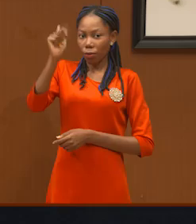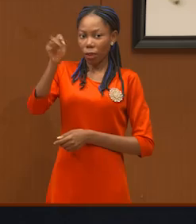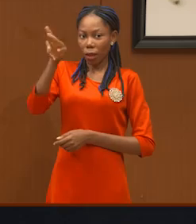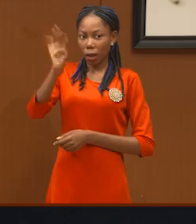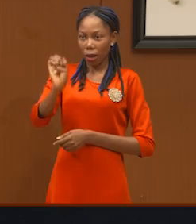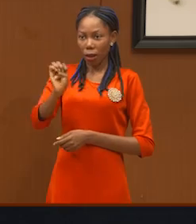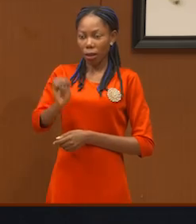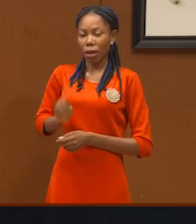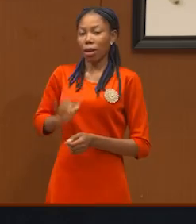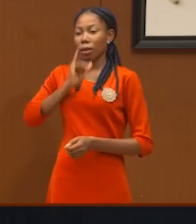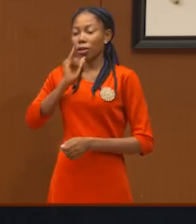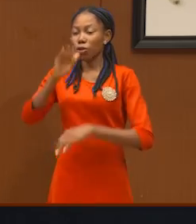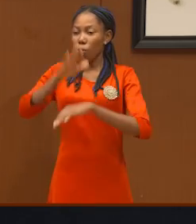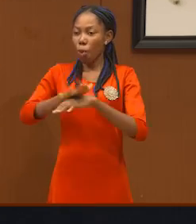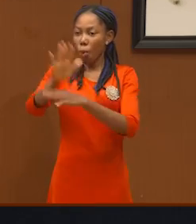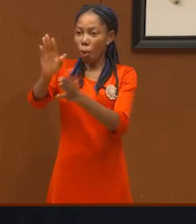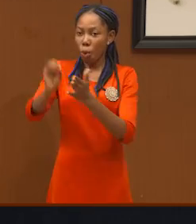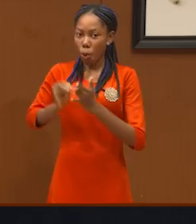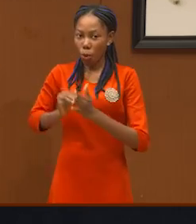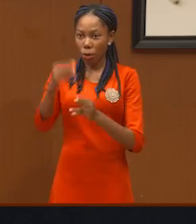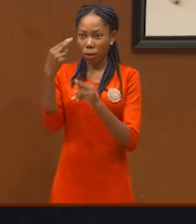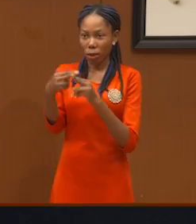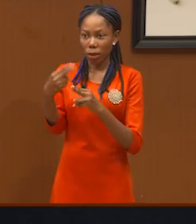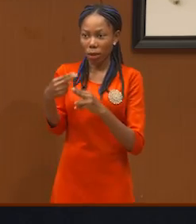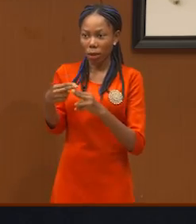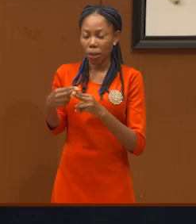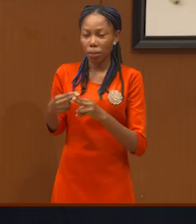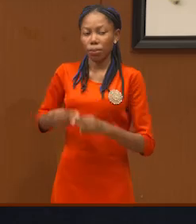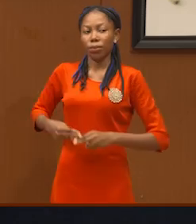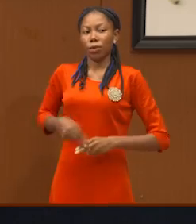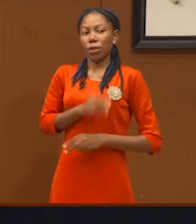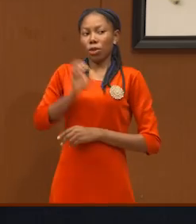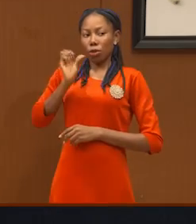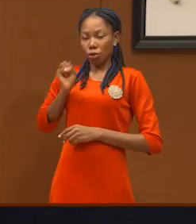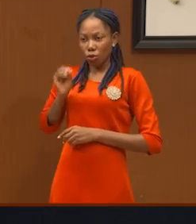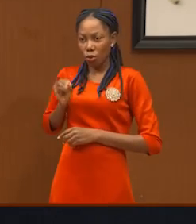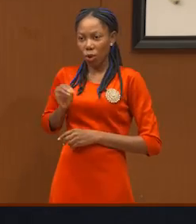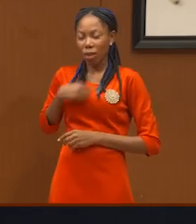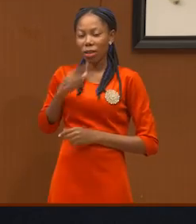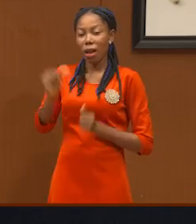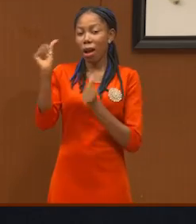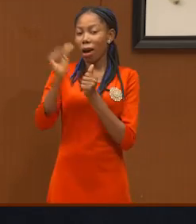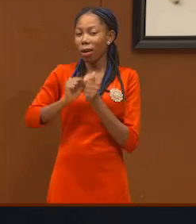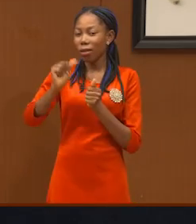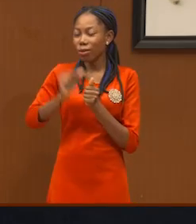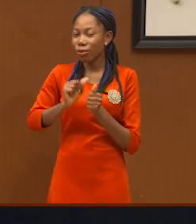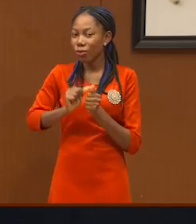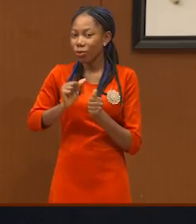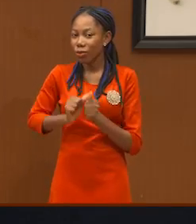I'm the sole owner of the that's how it's supposed to be. Okay. So every